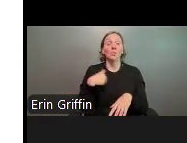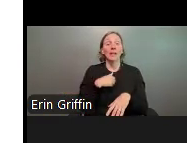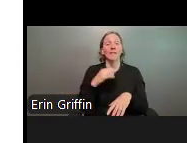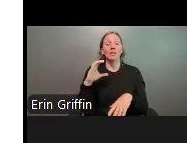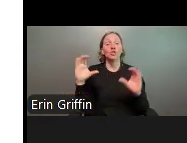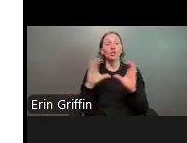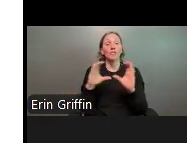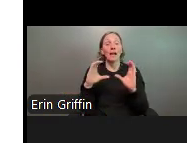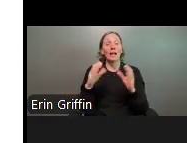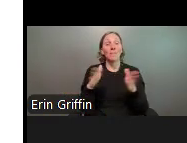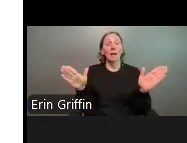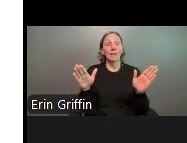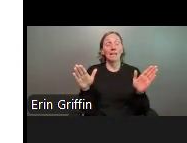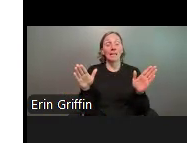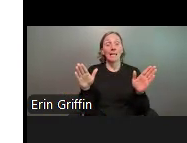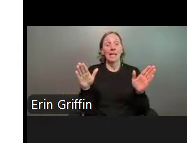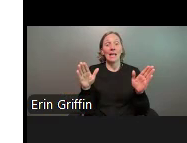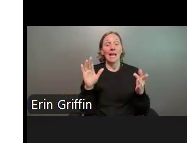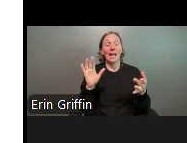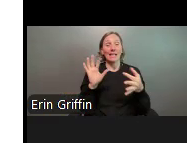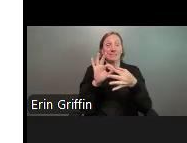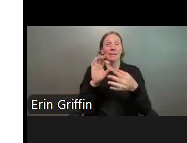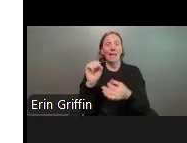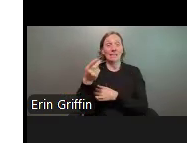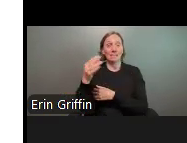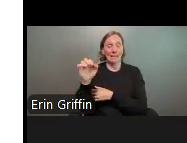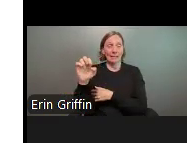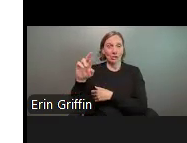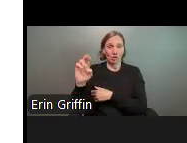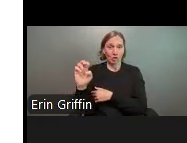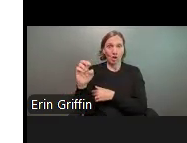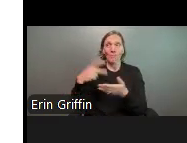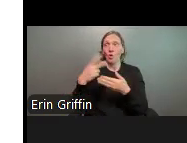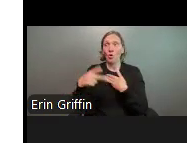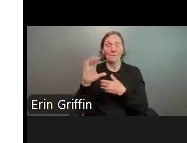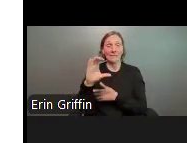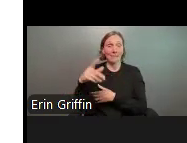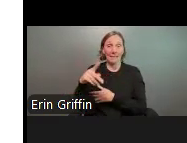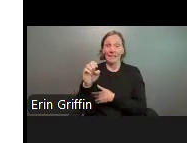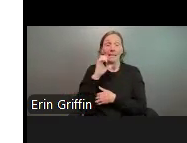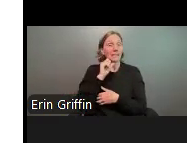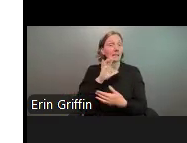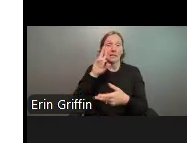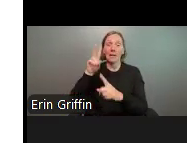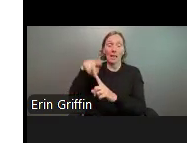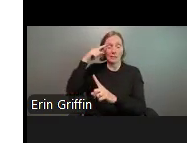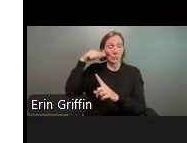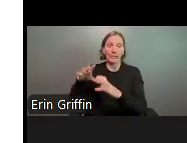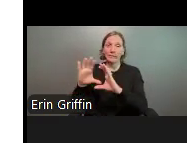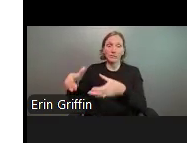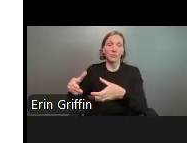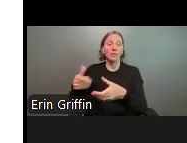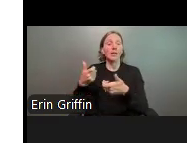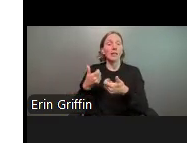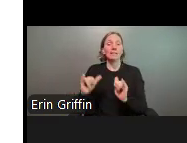expenditure program that applies to our Medicaid structure. It doesn't apply to this population. Clients can continue to receive care